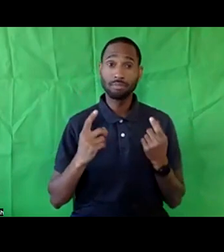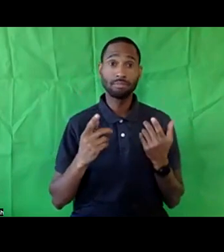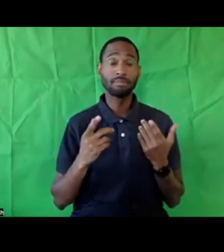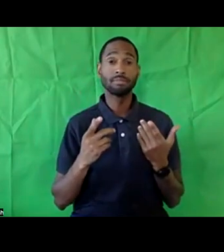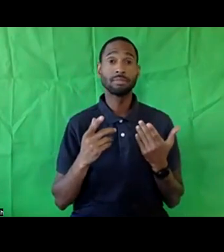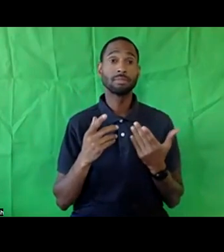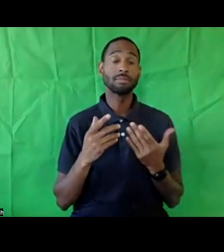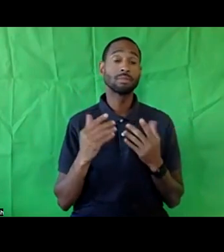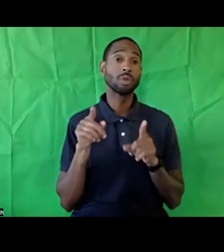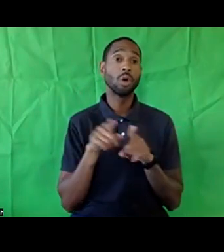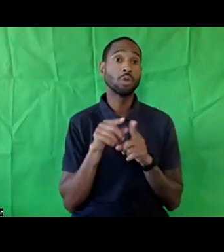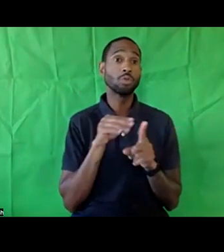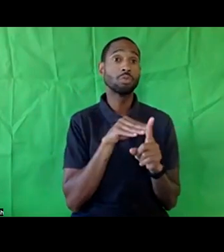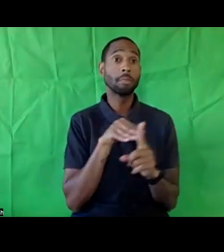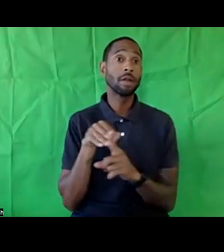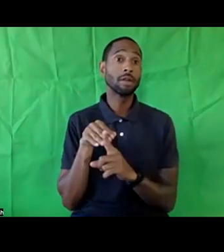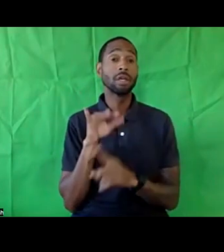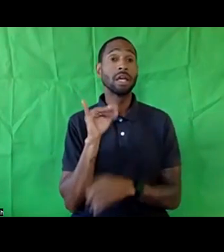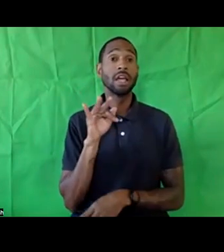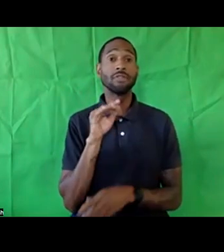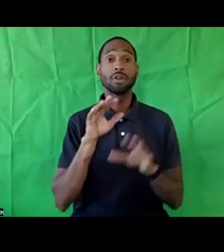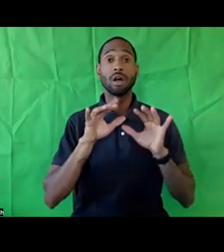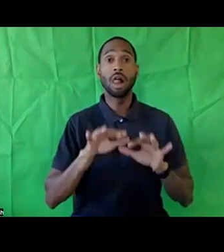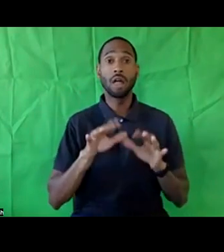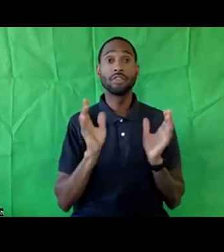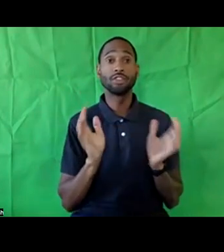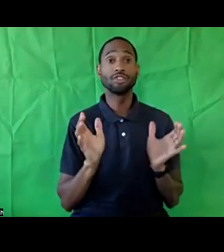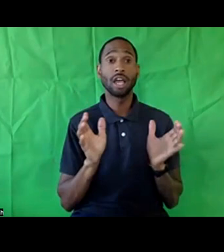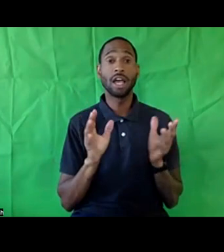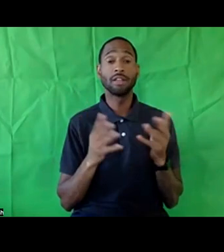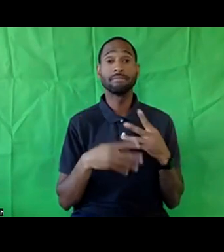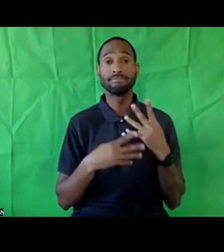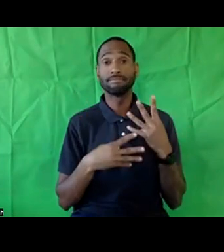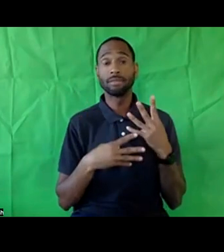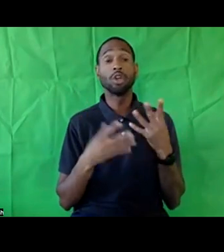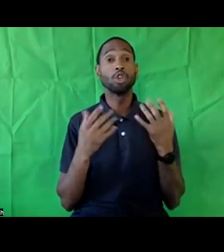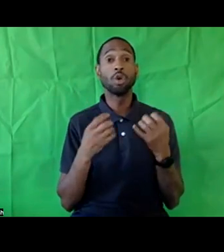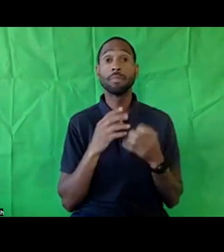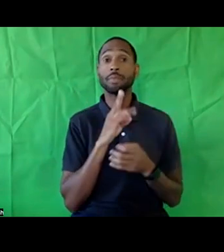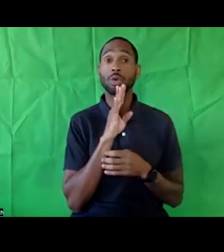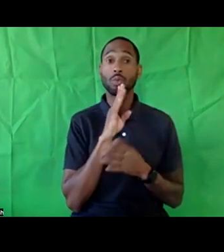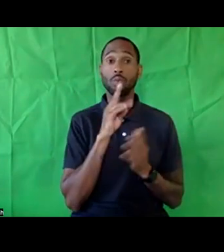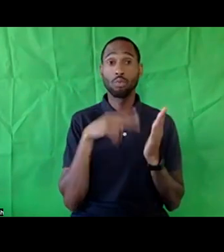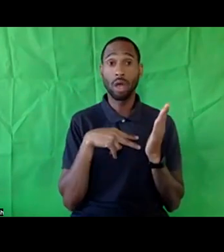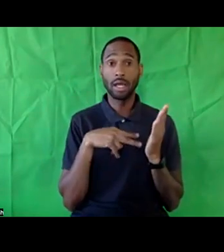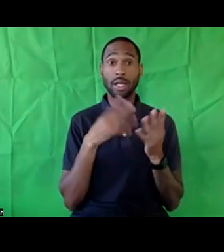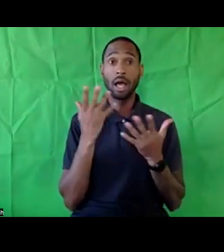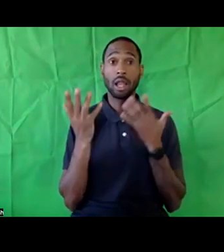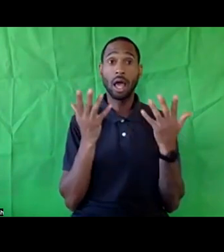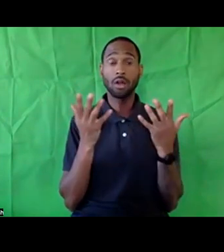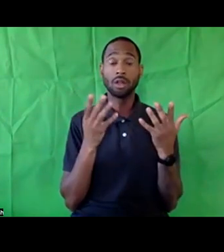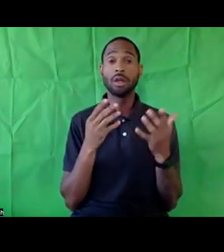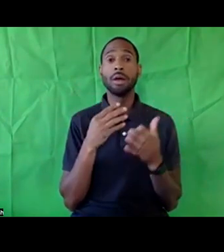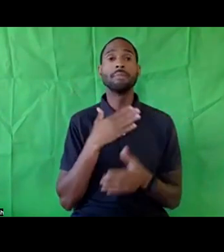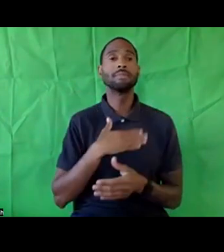Some reminders, if you put something in the chat thread and you'd like to have it read out loud or are open to that, please put